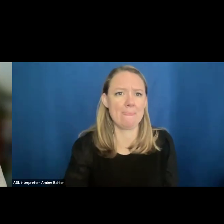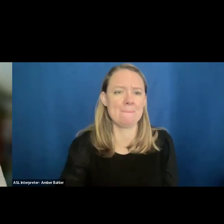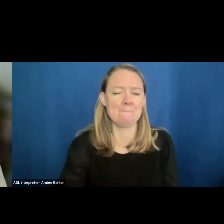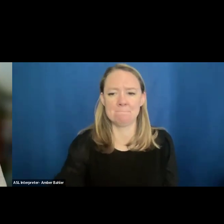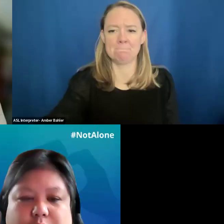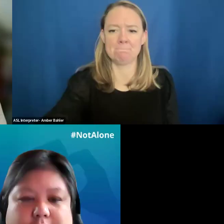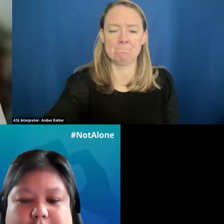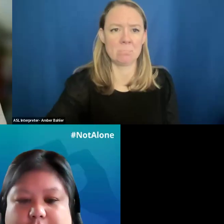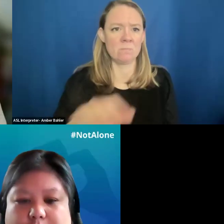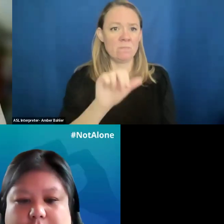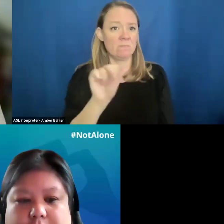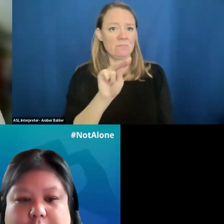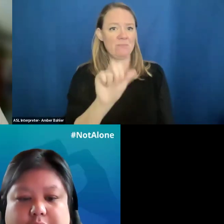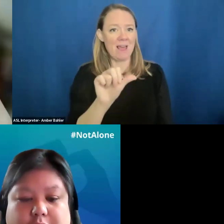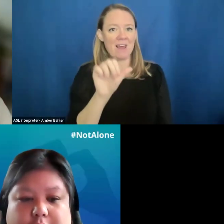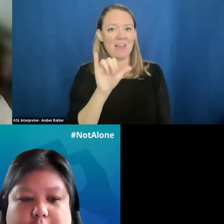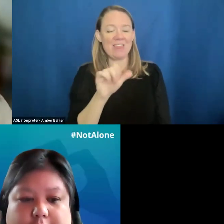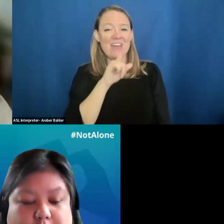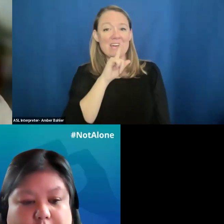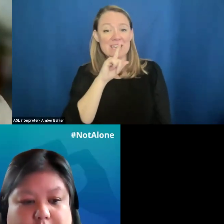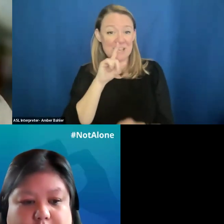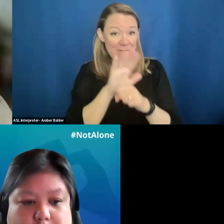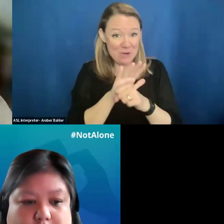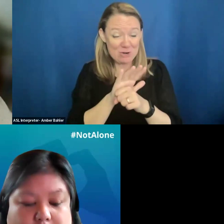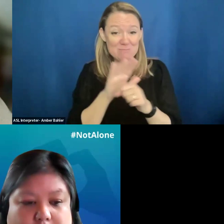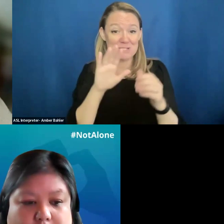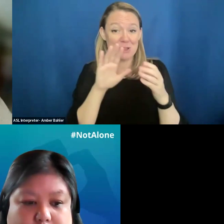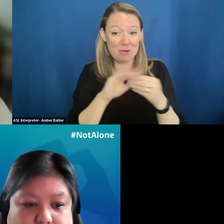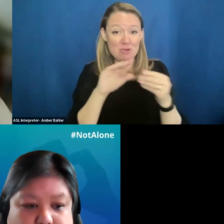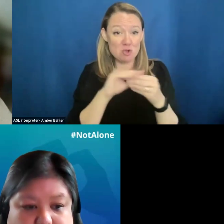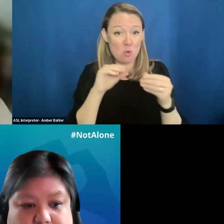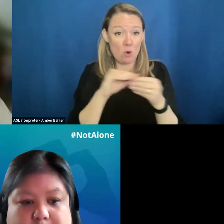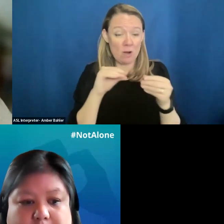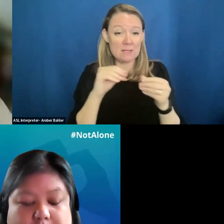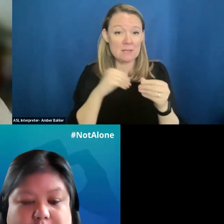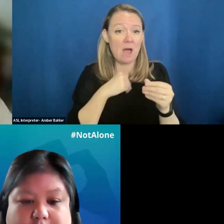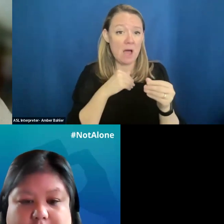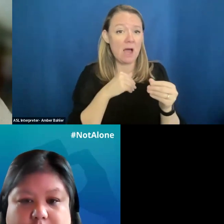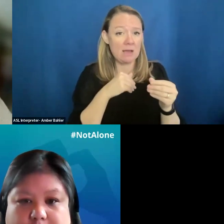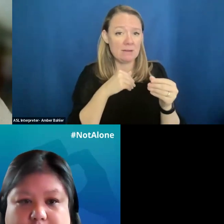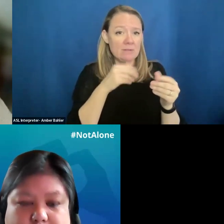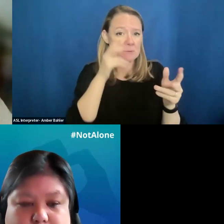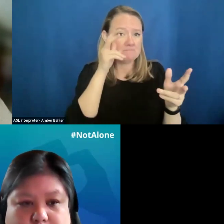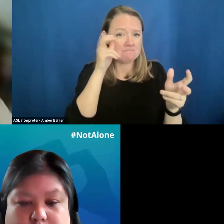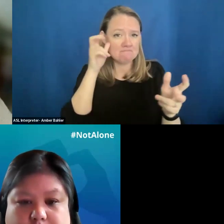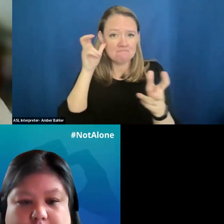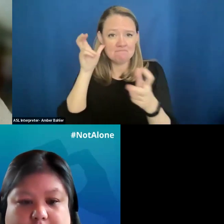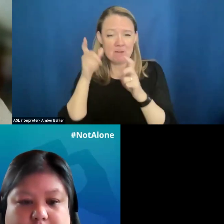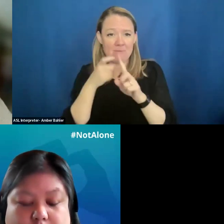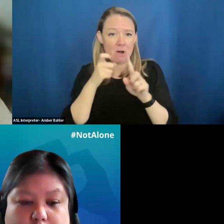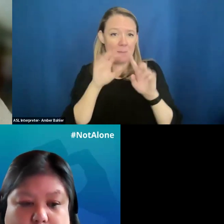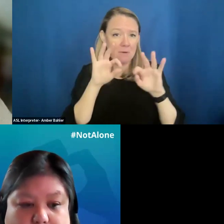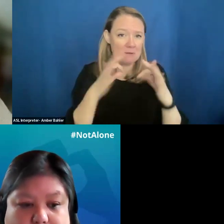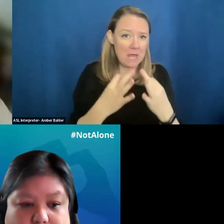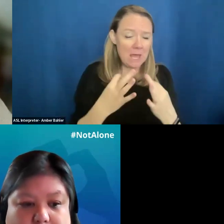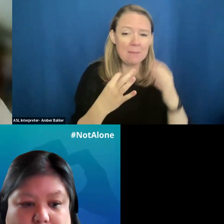For me, it just reconfirms the stories that I've heard from so many family members and so many individuals who had